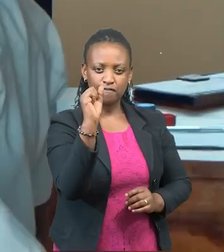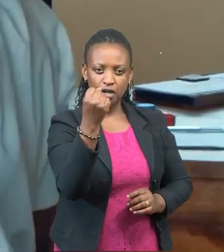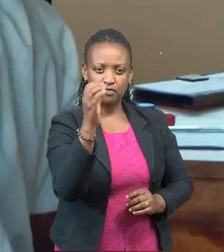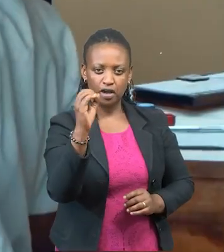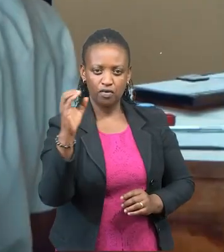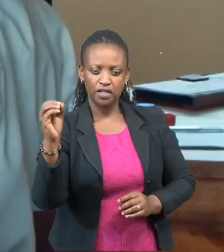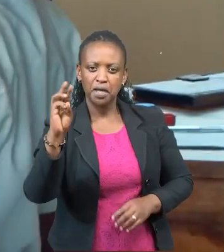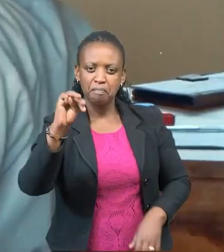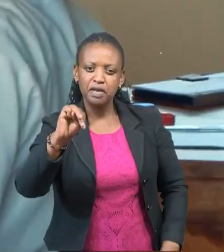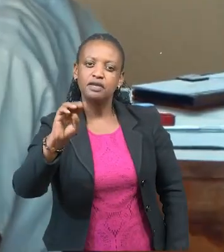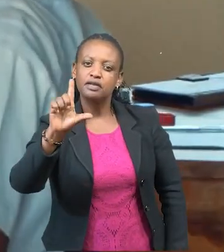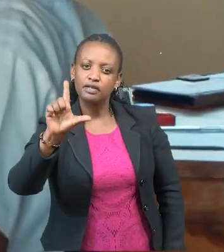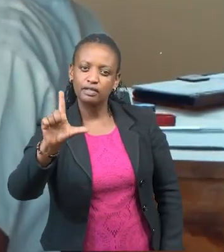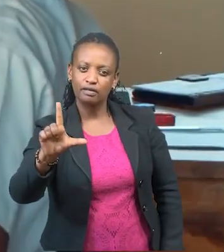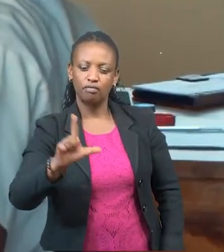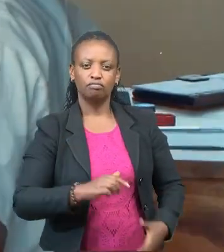1,500